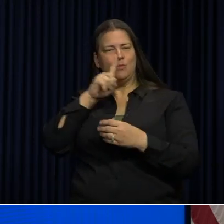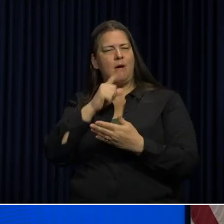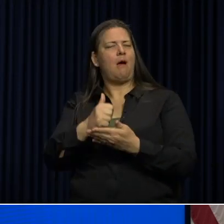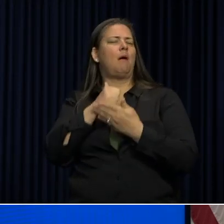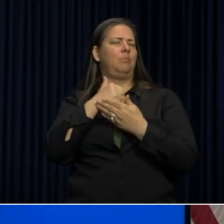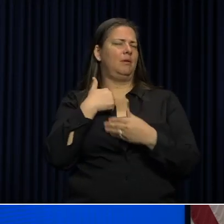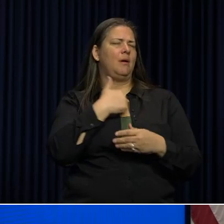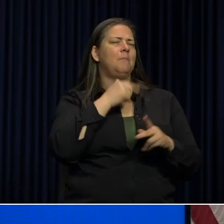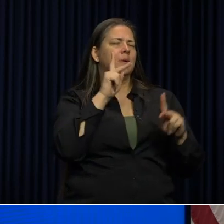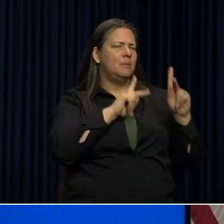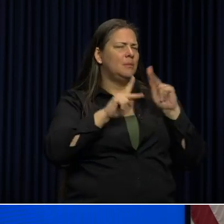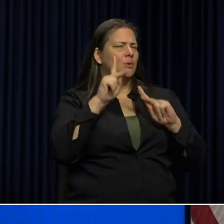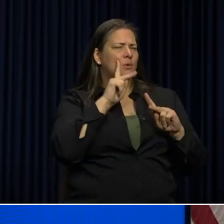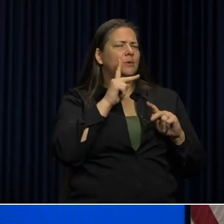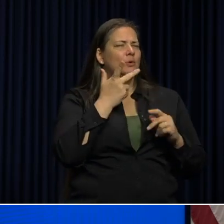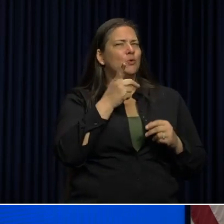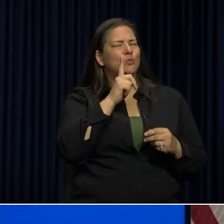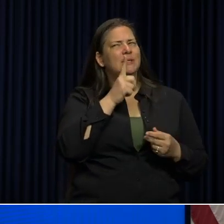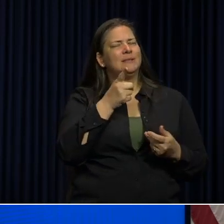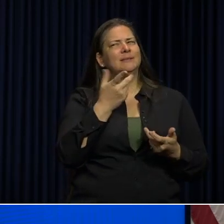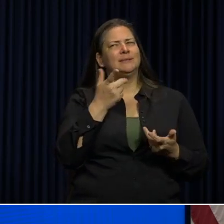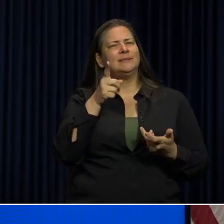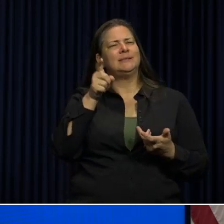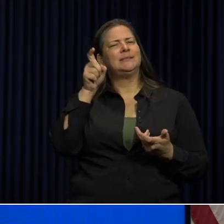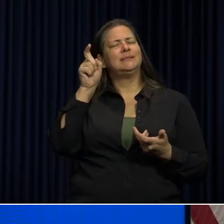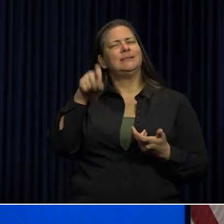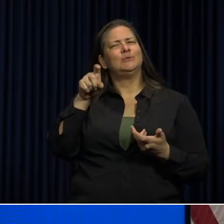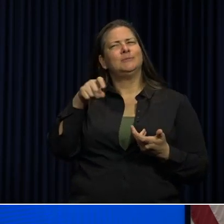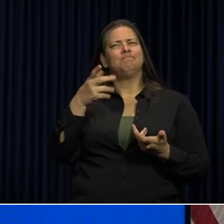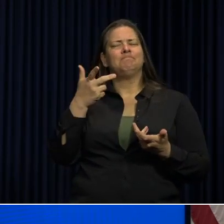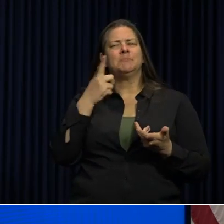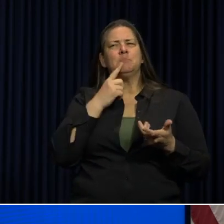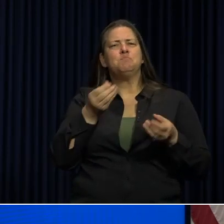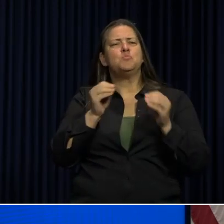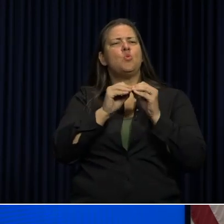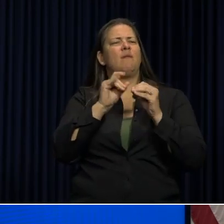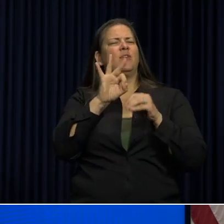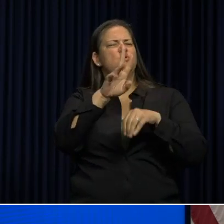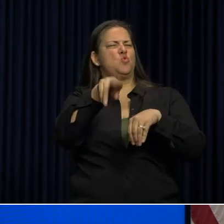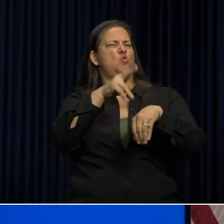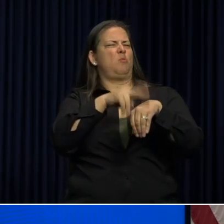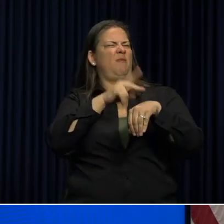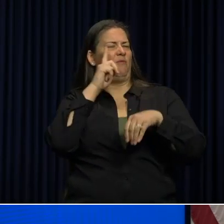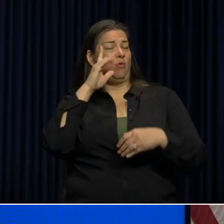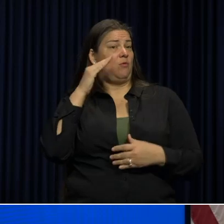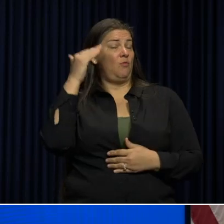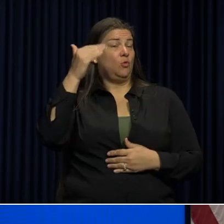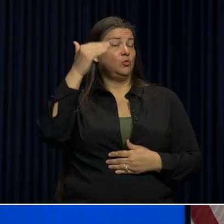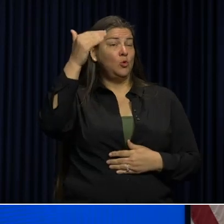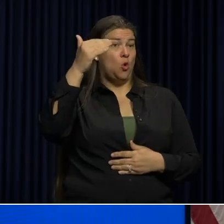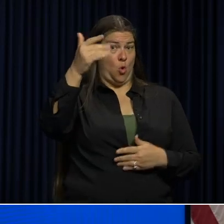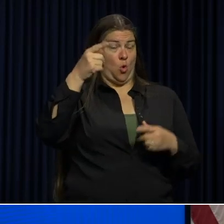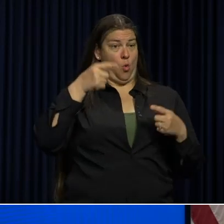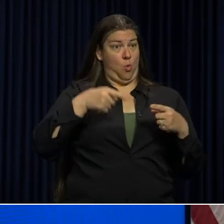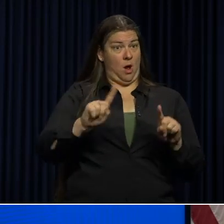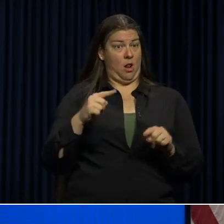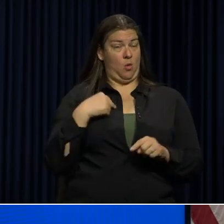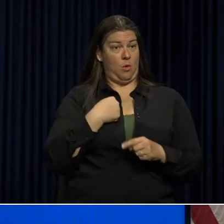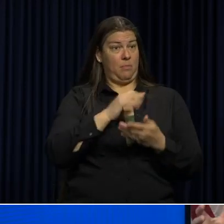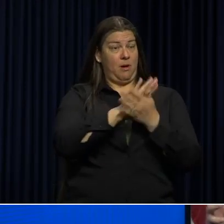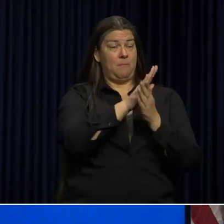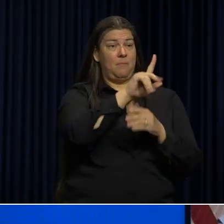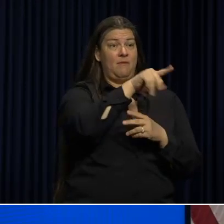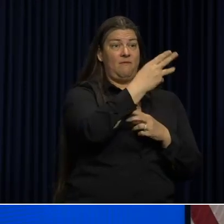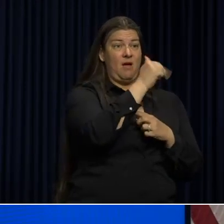and needs to become a little bit of a norm for the near future, because even as we get closer to ending phase 1 and